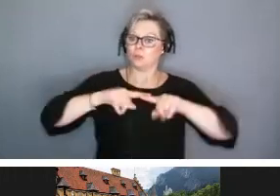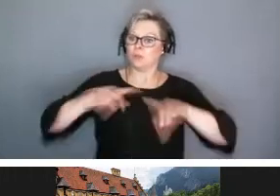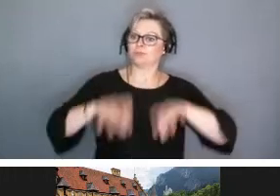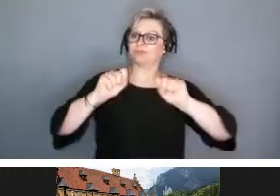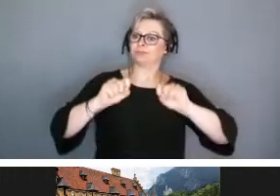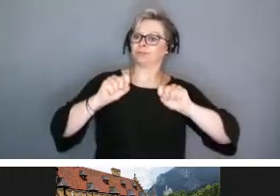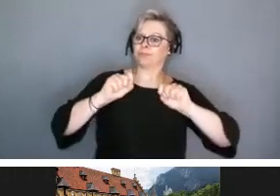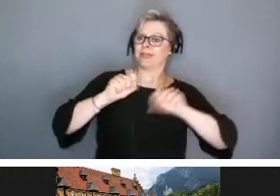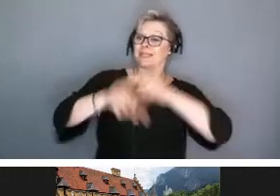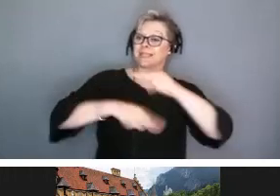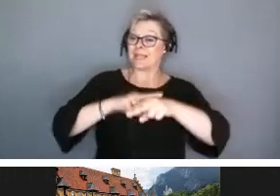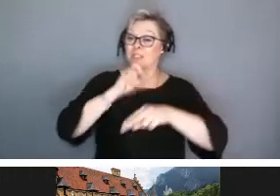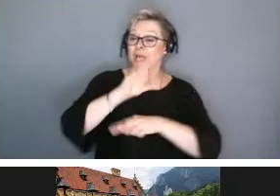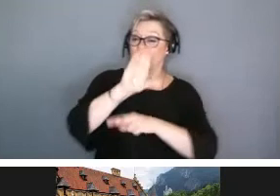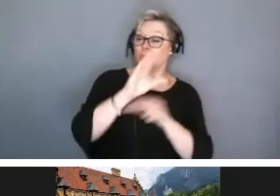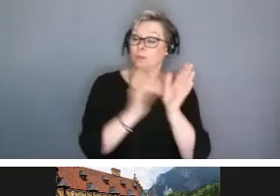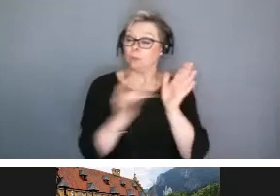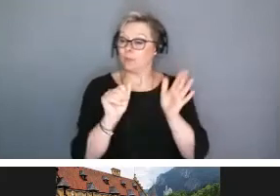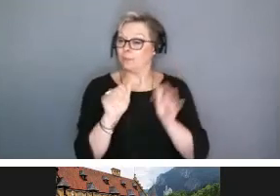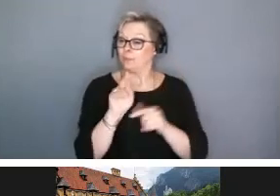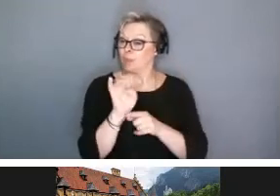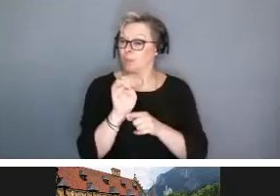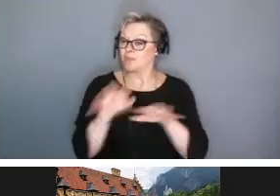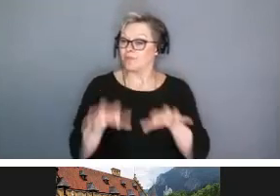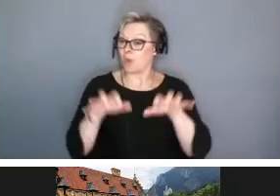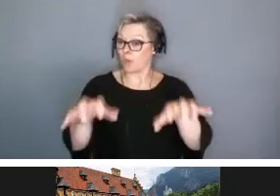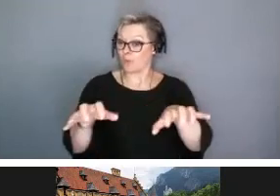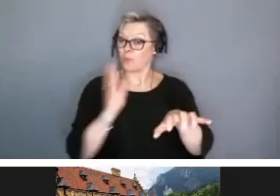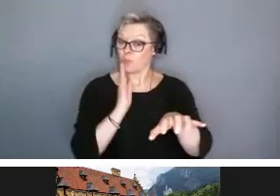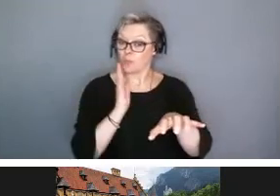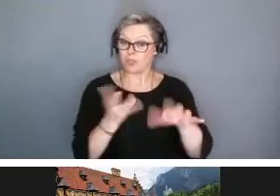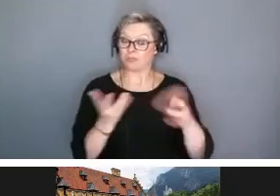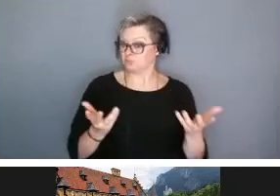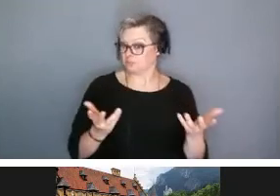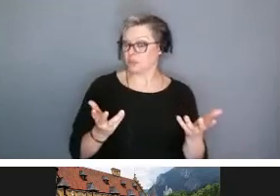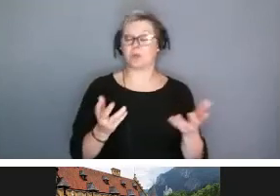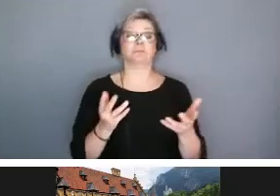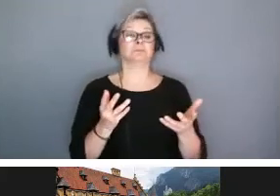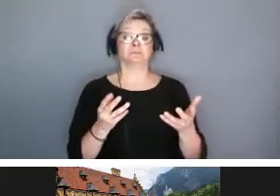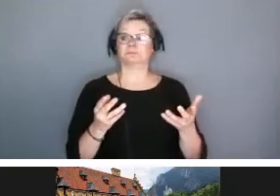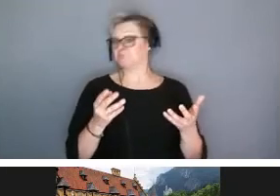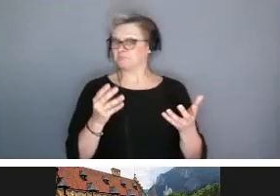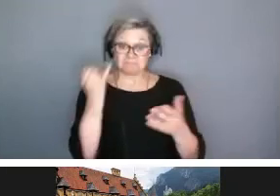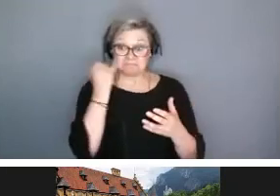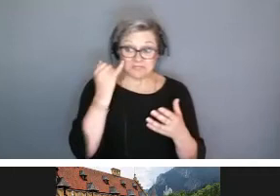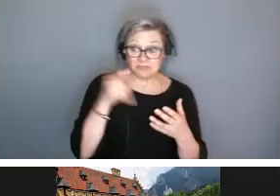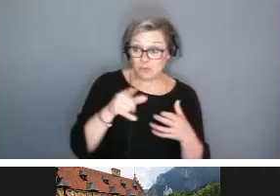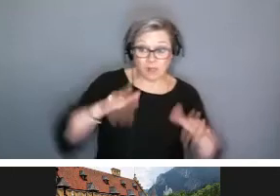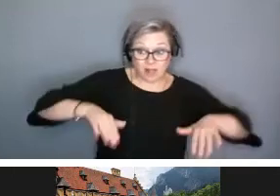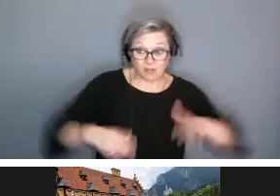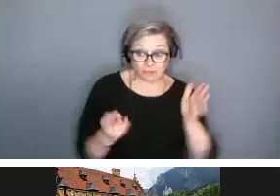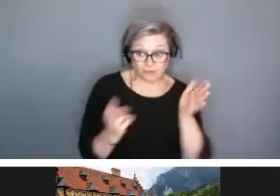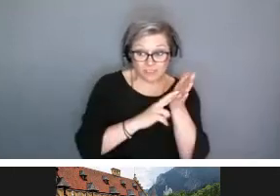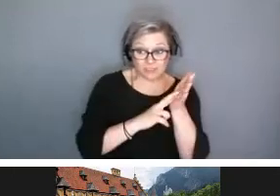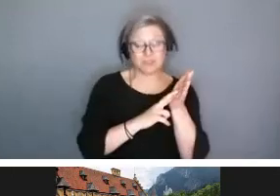Abuse Forum on that day. So just be aware that we will be hosting that. If you're not registered already, we'll